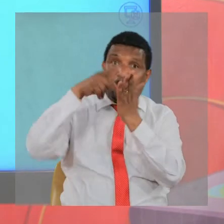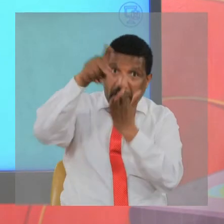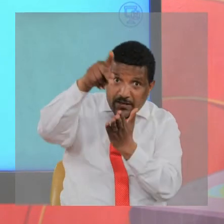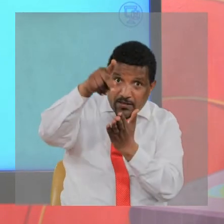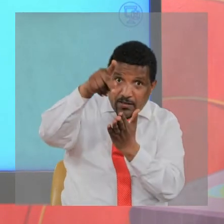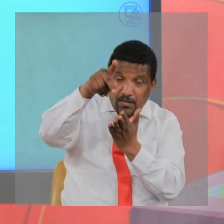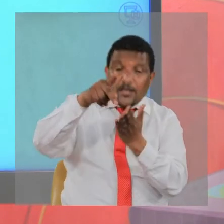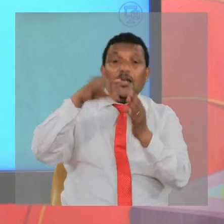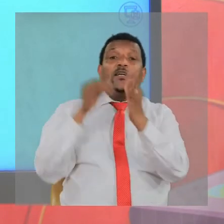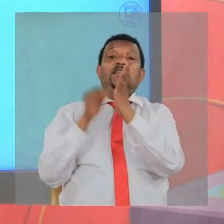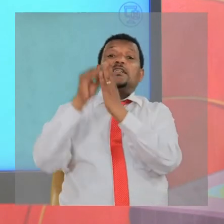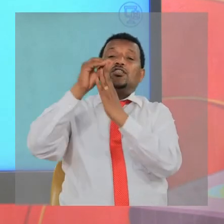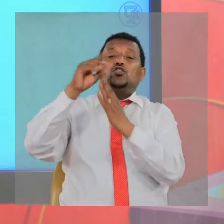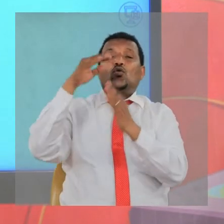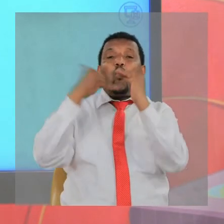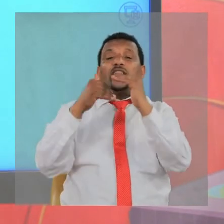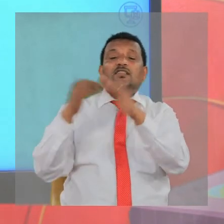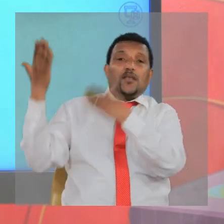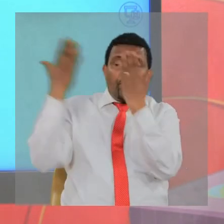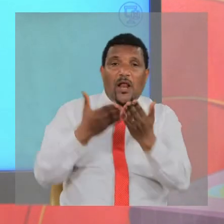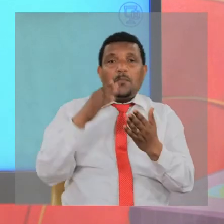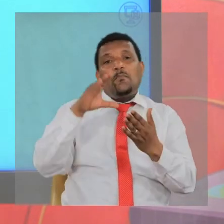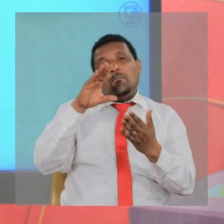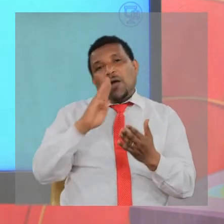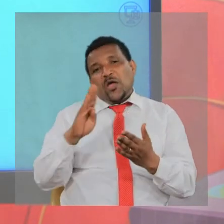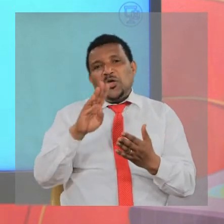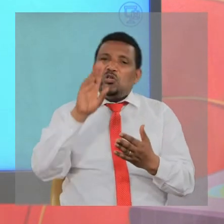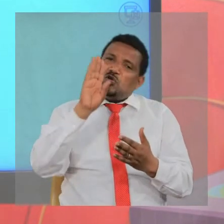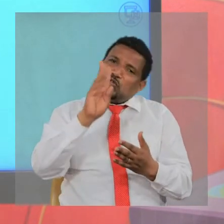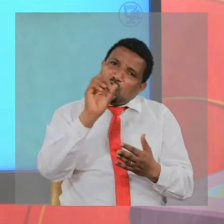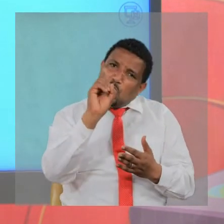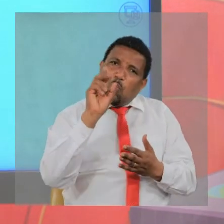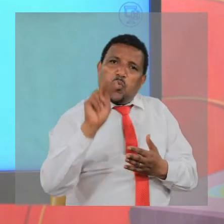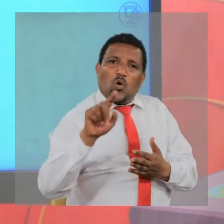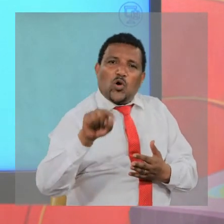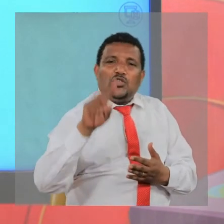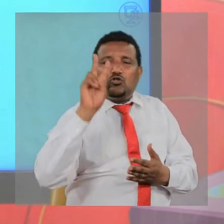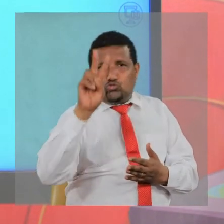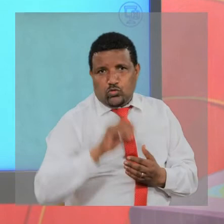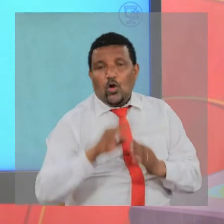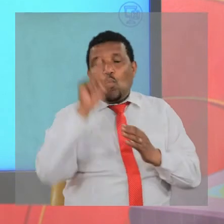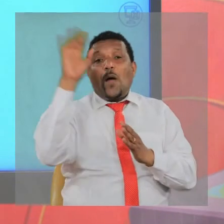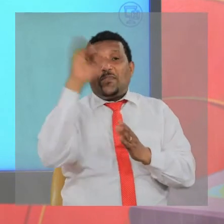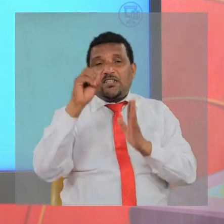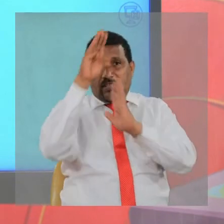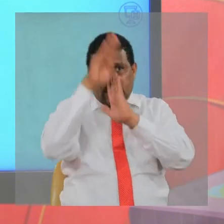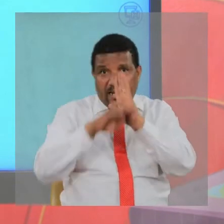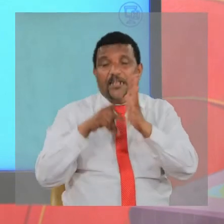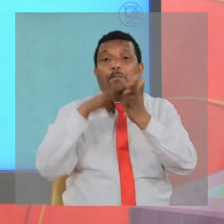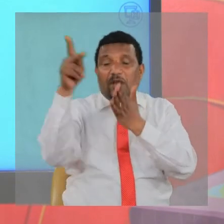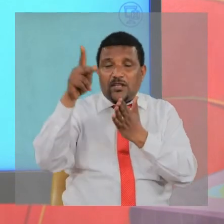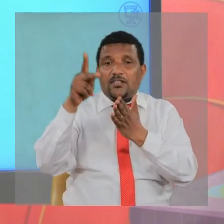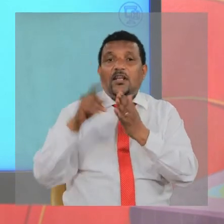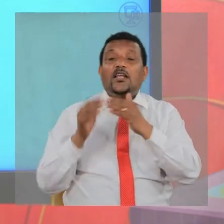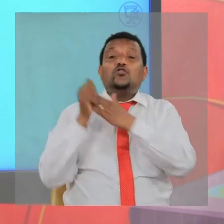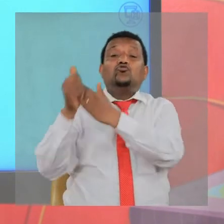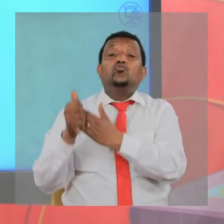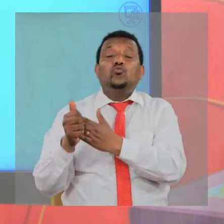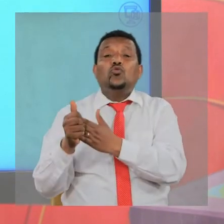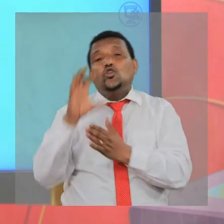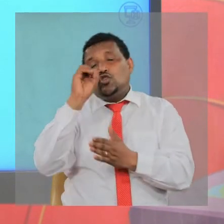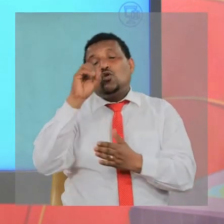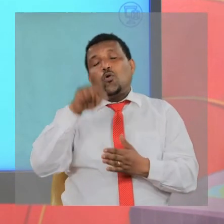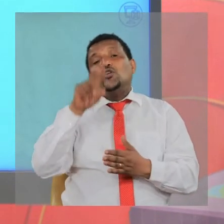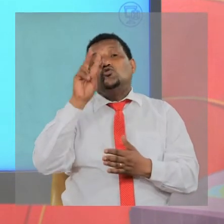price increases quantity supplied by 0.2%, and a 1% decline in price leads to